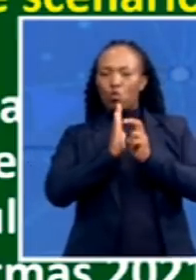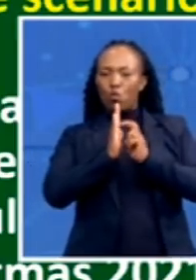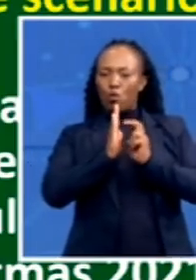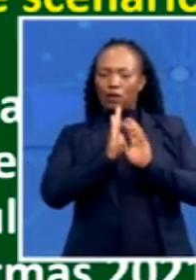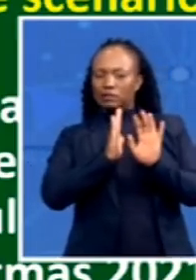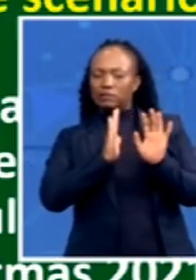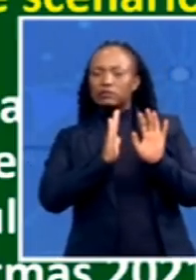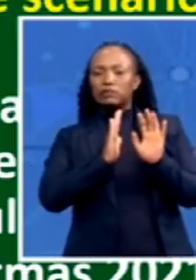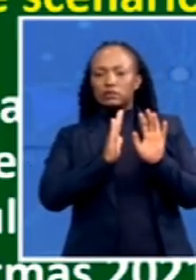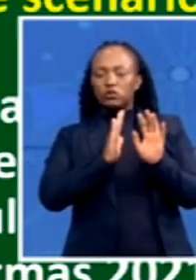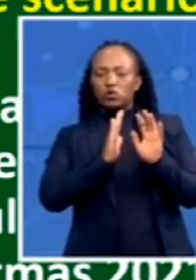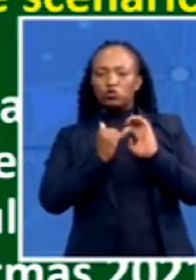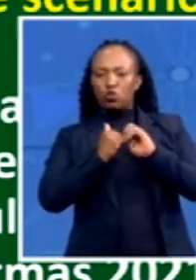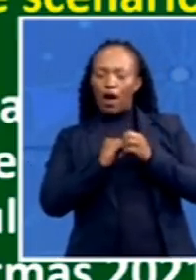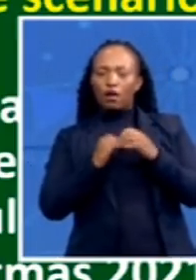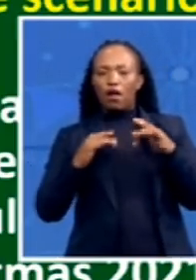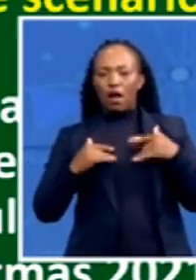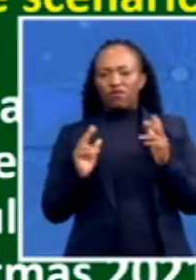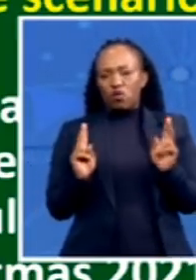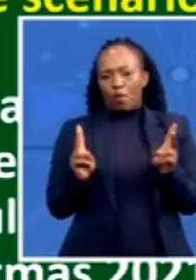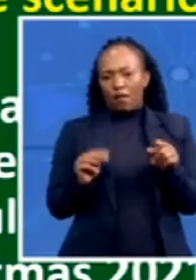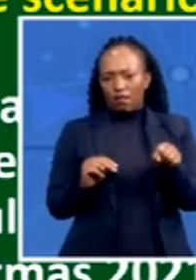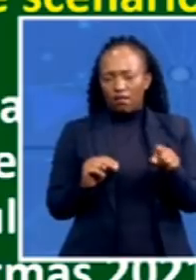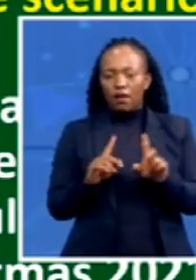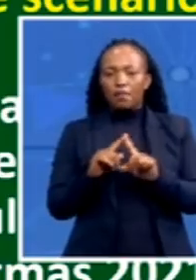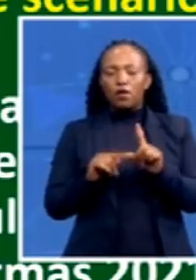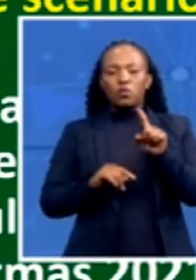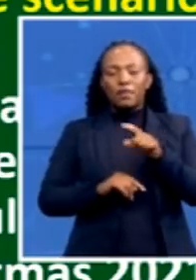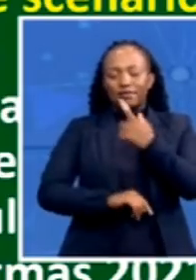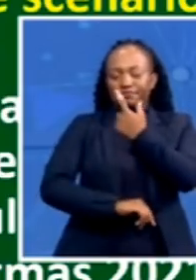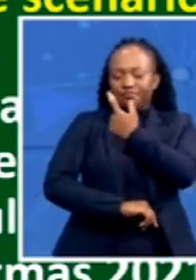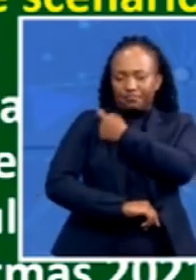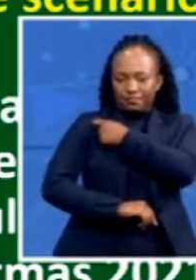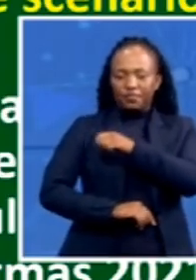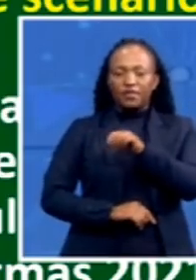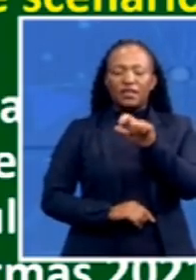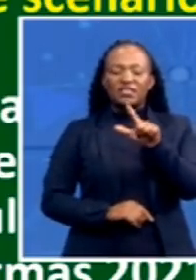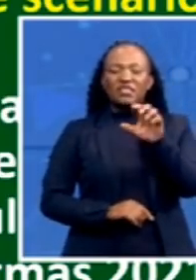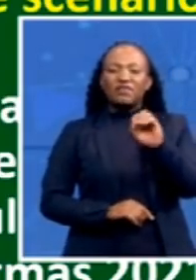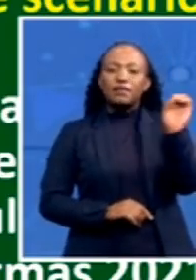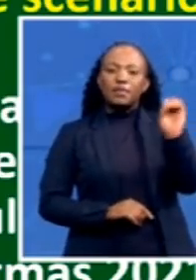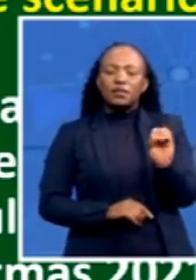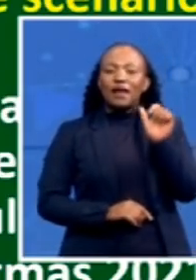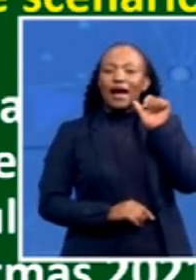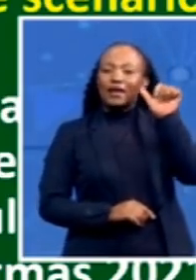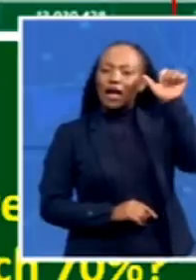But we need to vaccinate 70% of the adult population by Christmas. That is the aim of the Department of